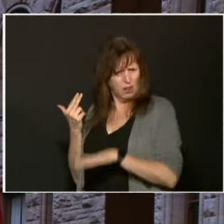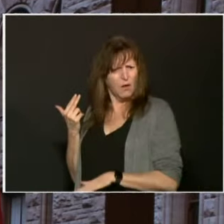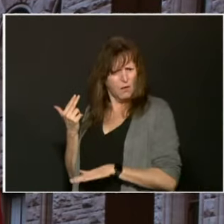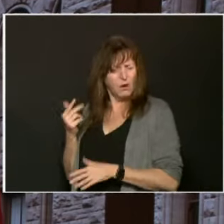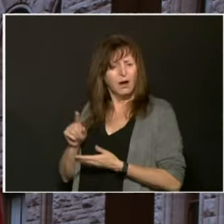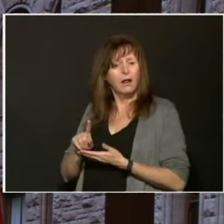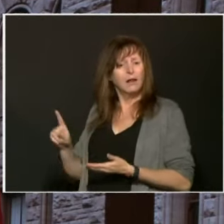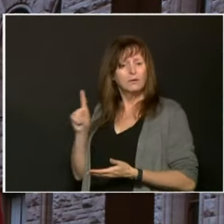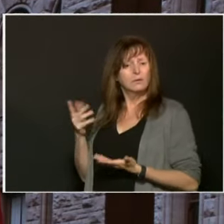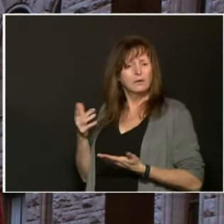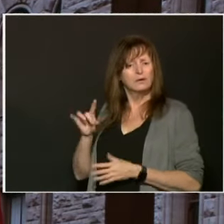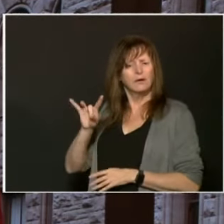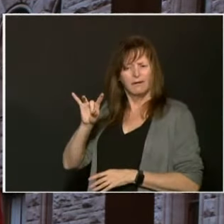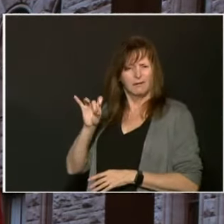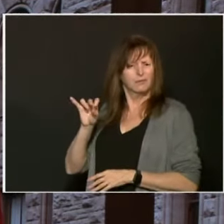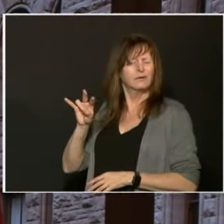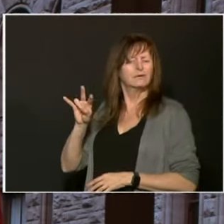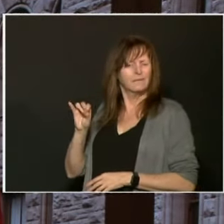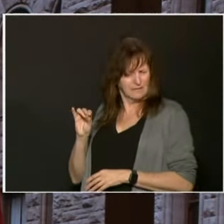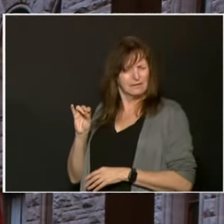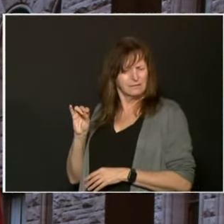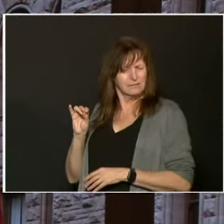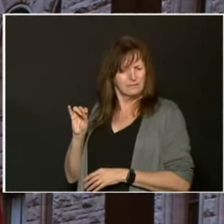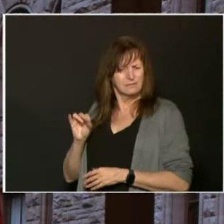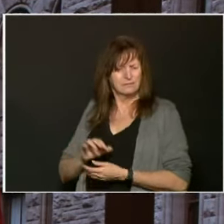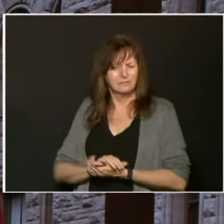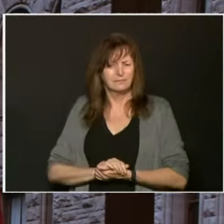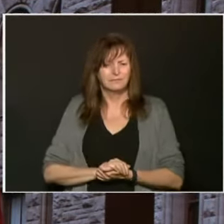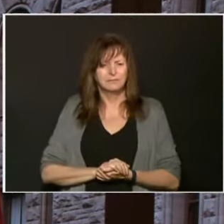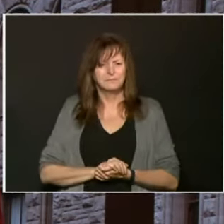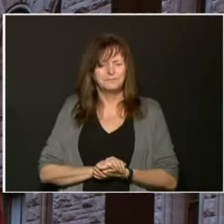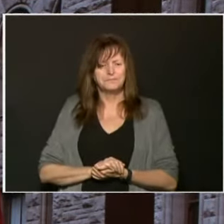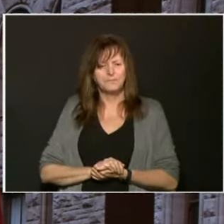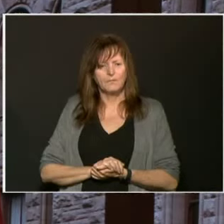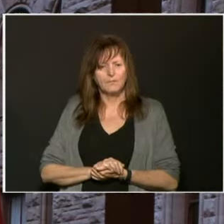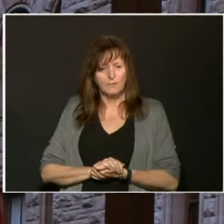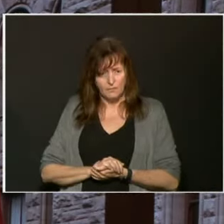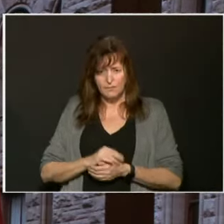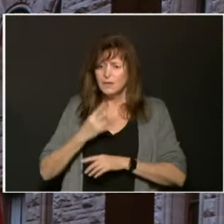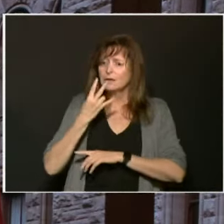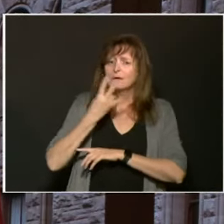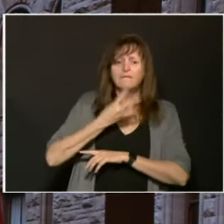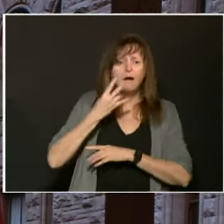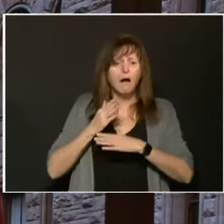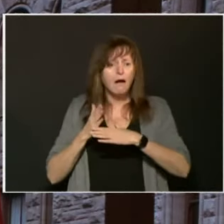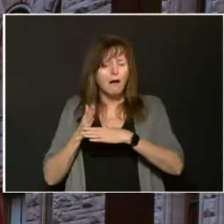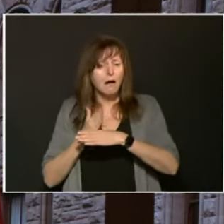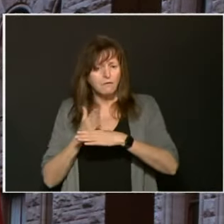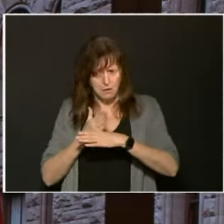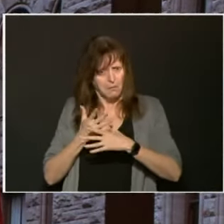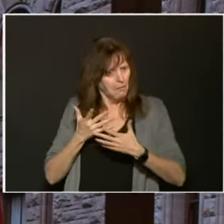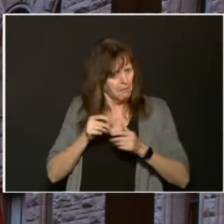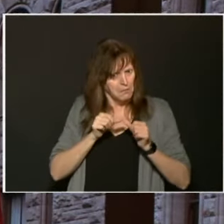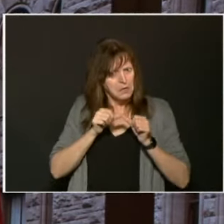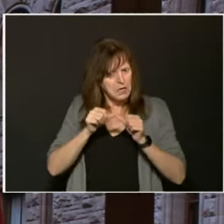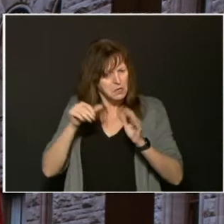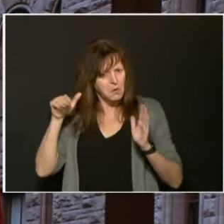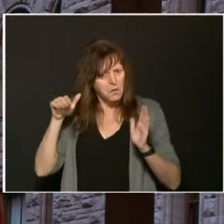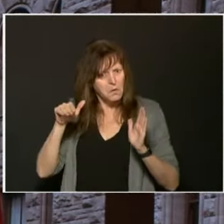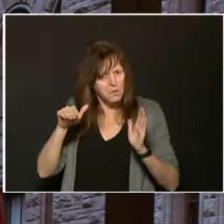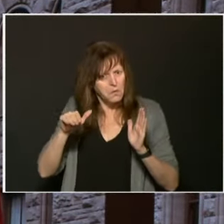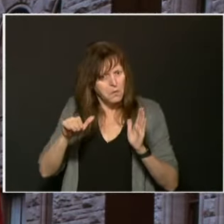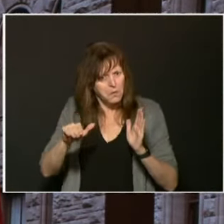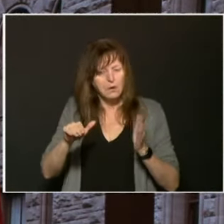new cases. Ontario's 7-day average continues to decline steadily and is currently at